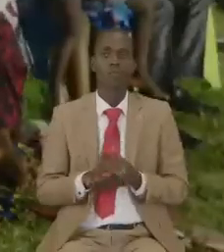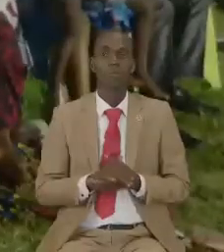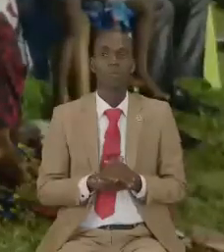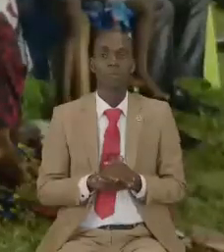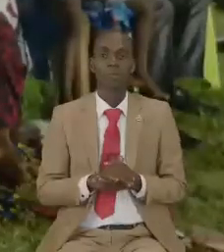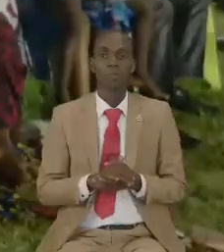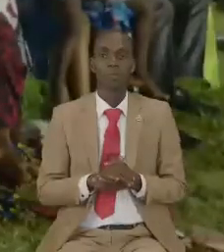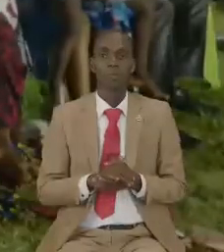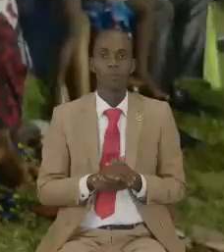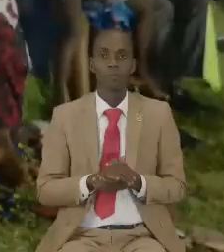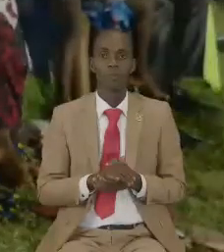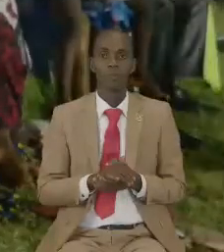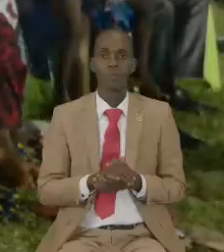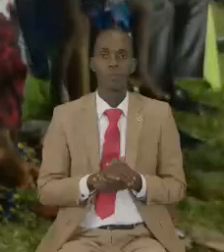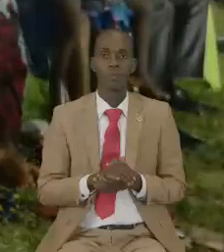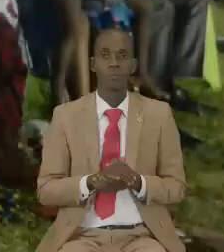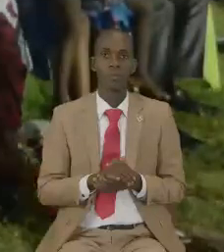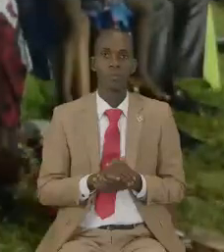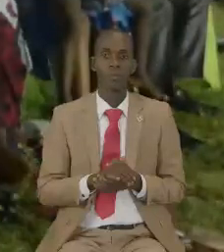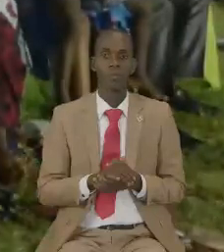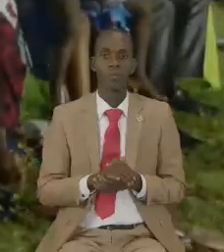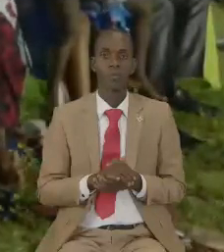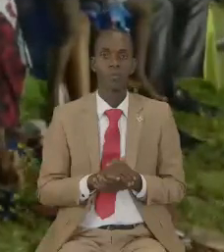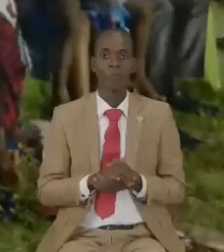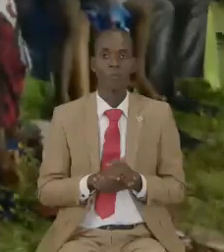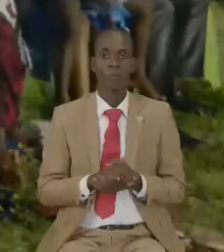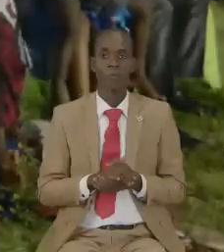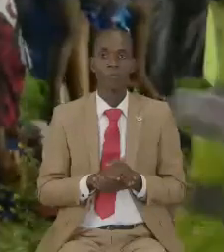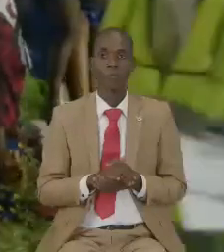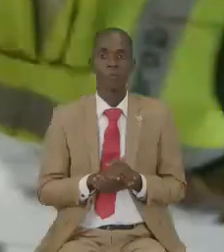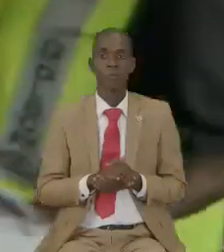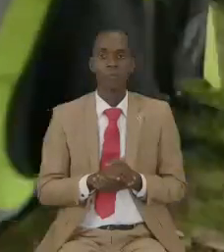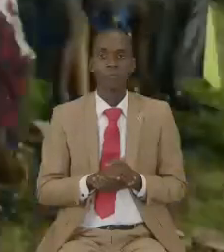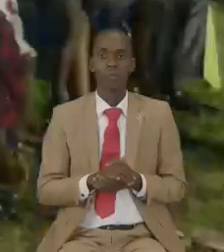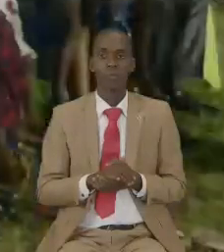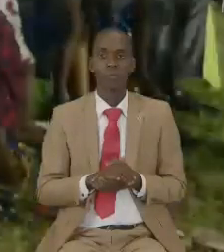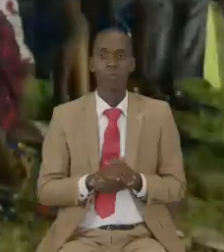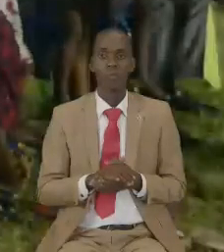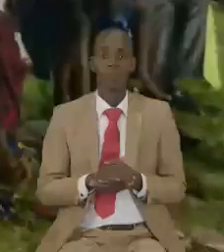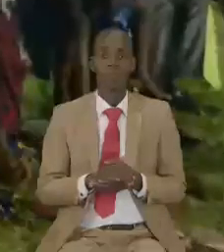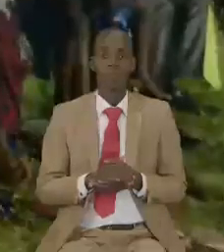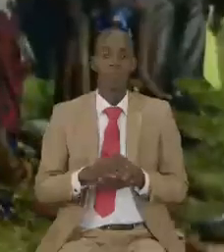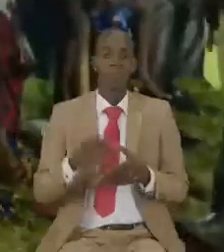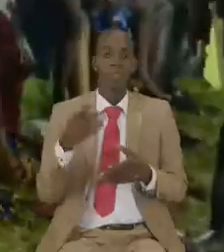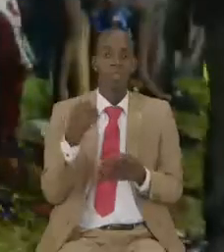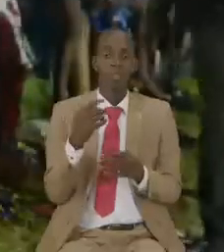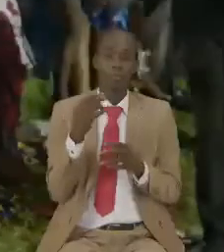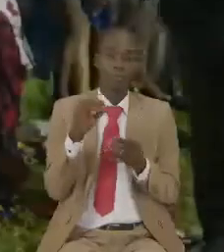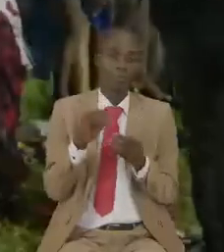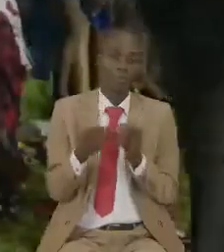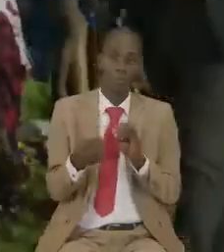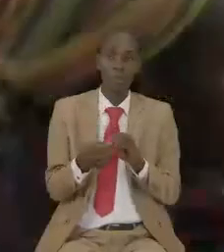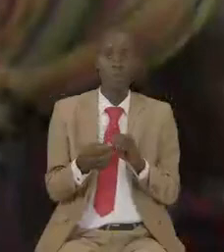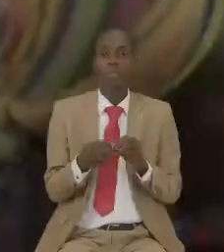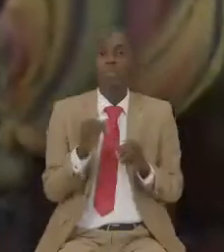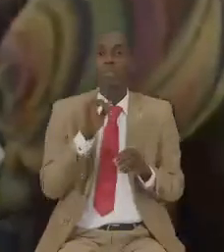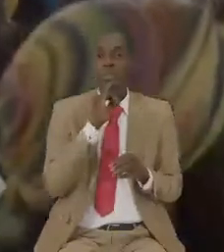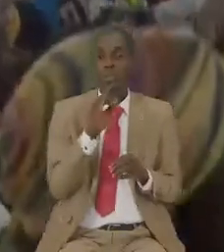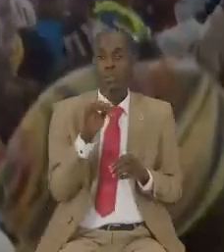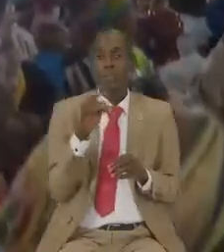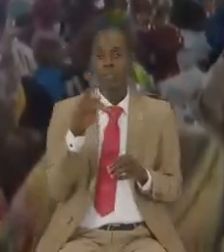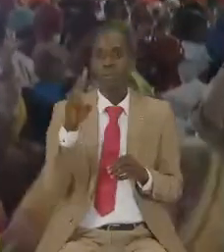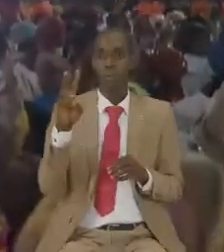For those who are just sitting, if I were you, I'll close my eyes and be